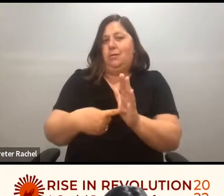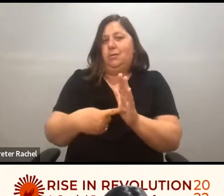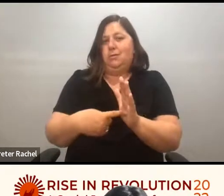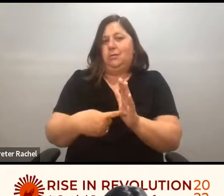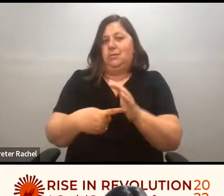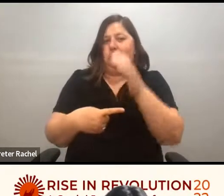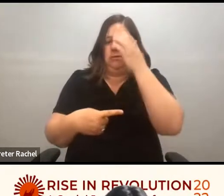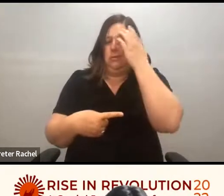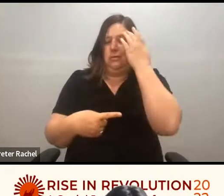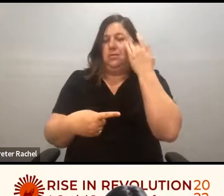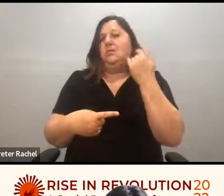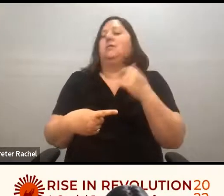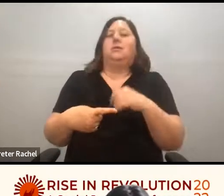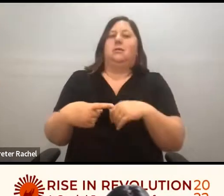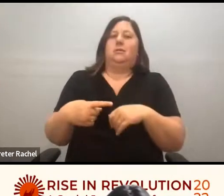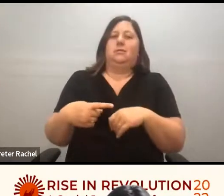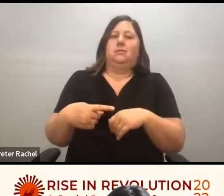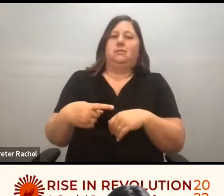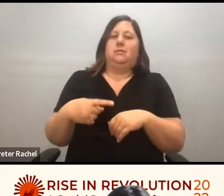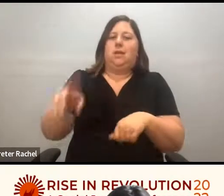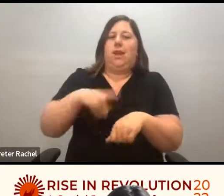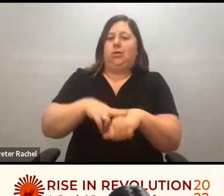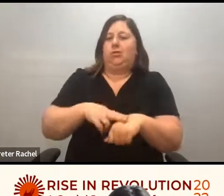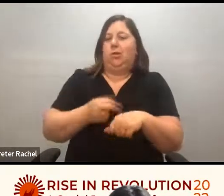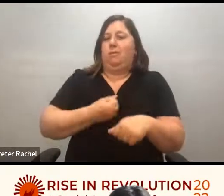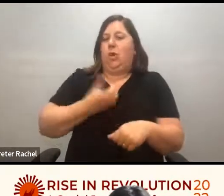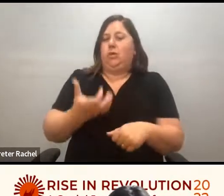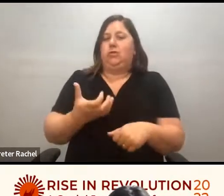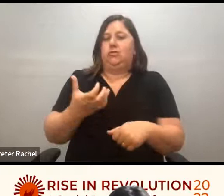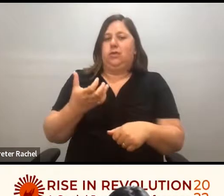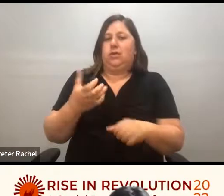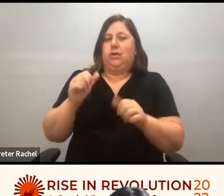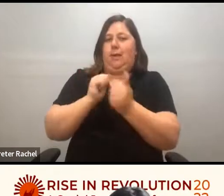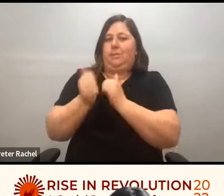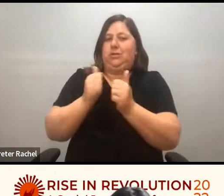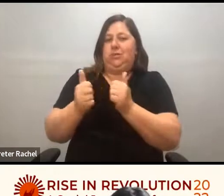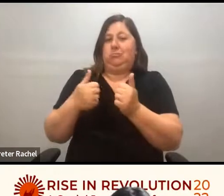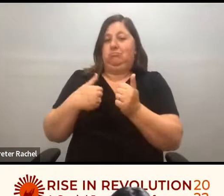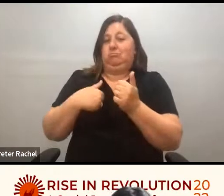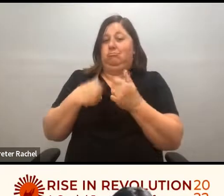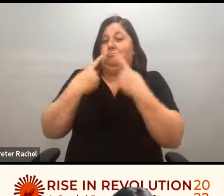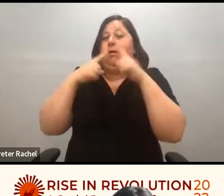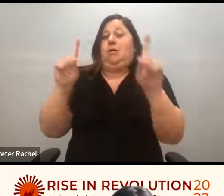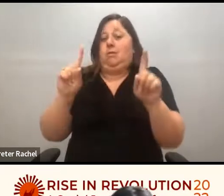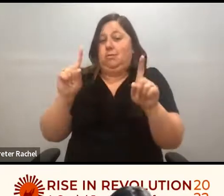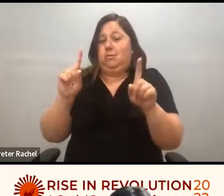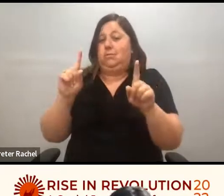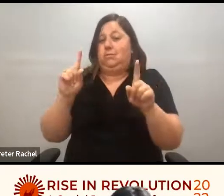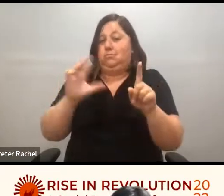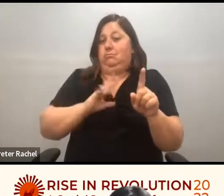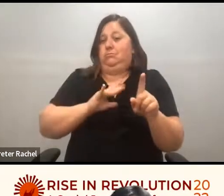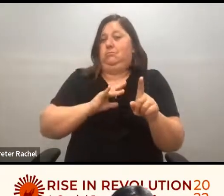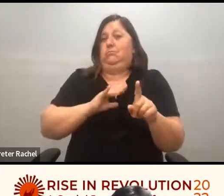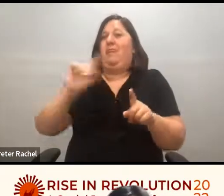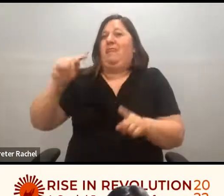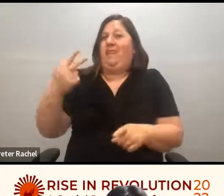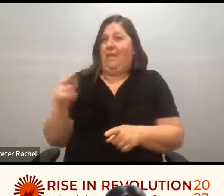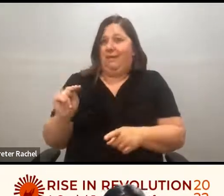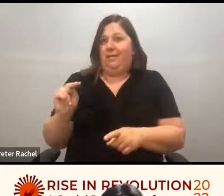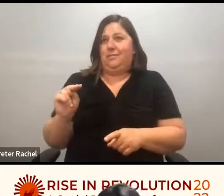the national poetry competition. I was able to make it, which is really cool. And then